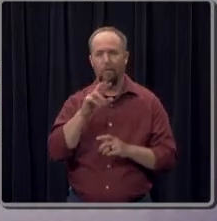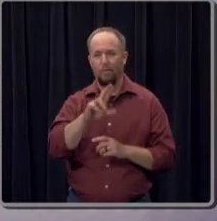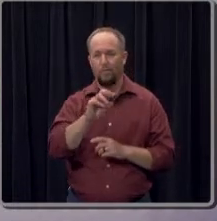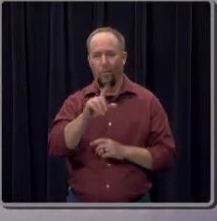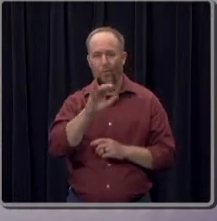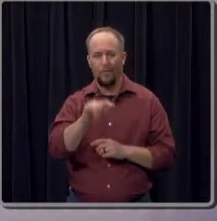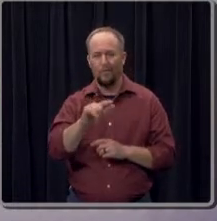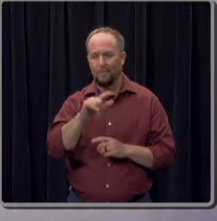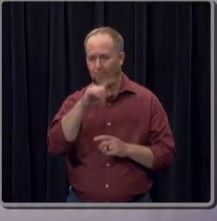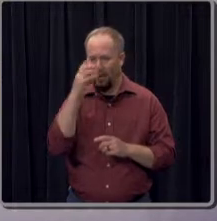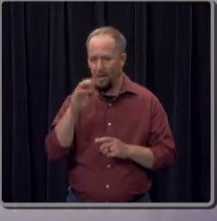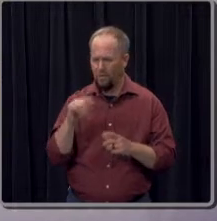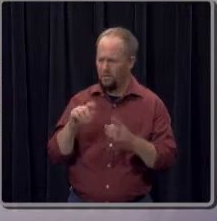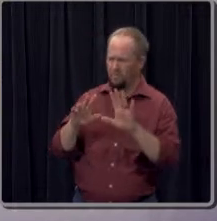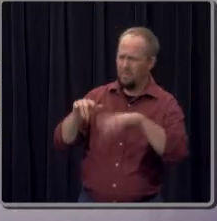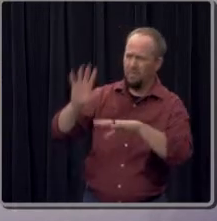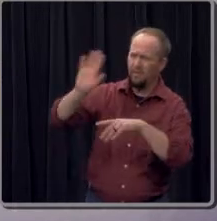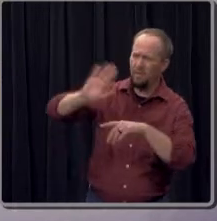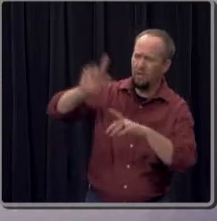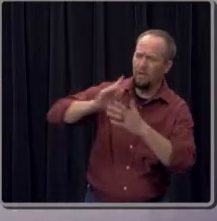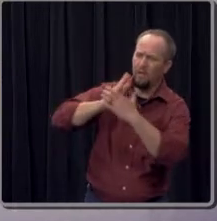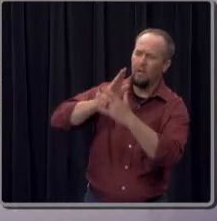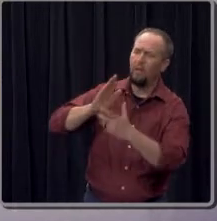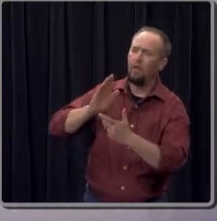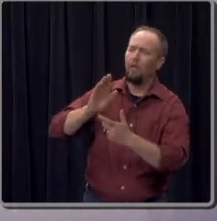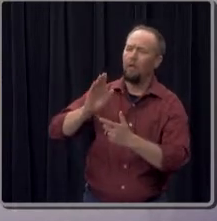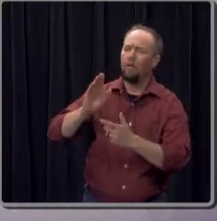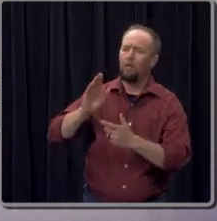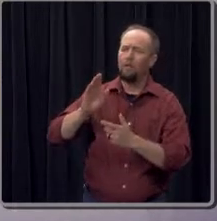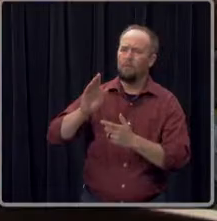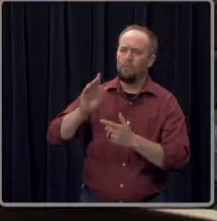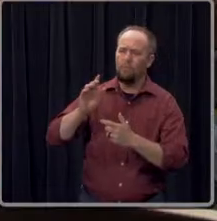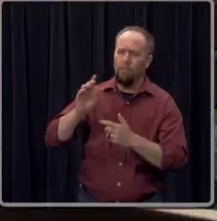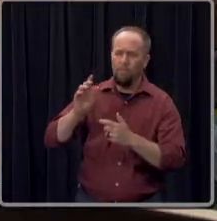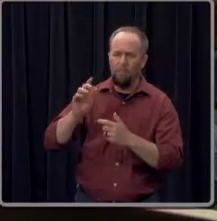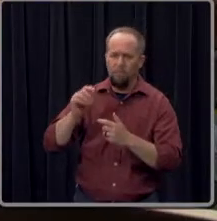blackouts. Dr. McMullen, just a second. Yeah. We